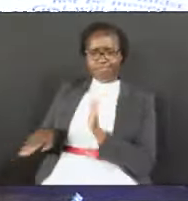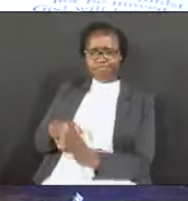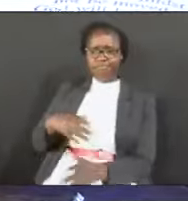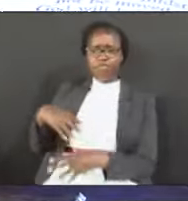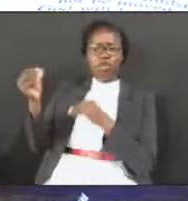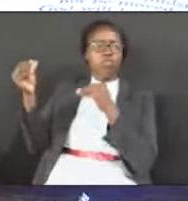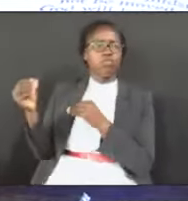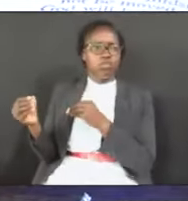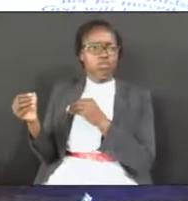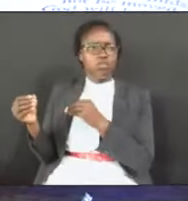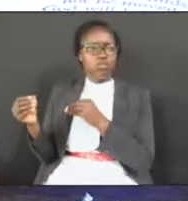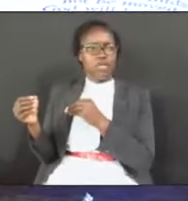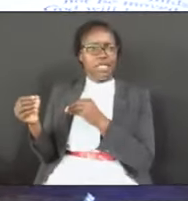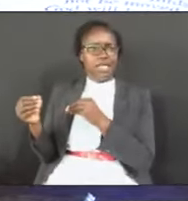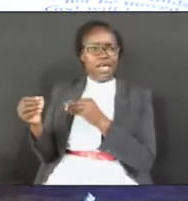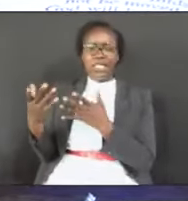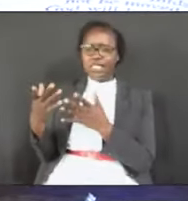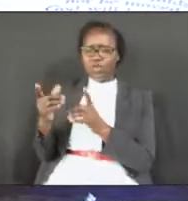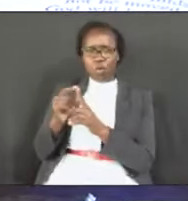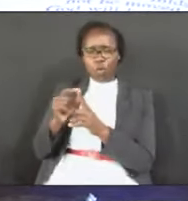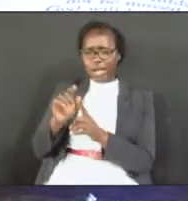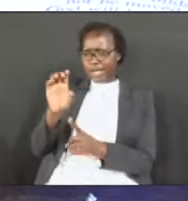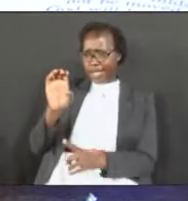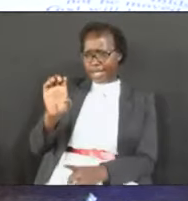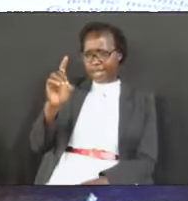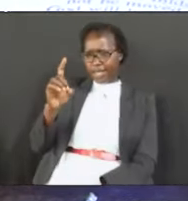this word expel is so powerful.